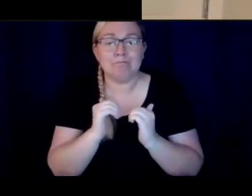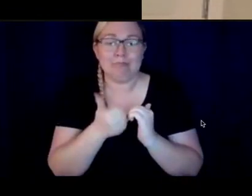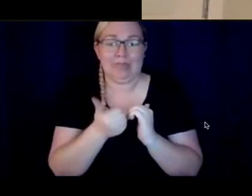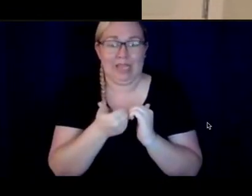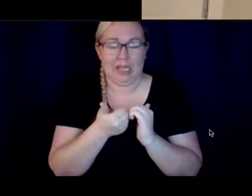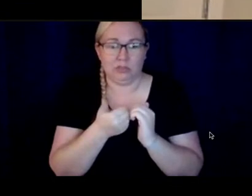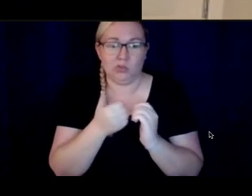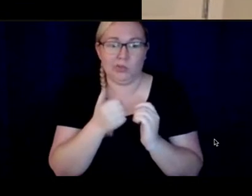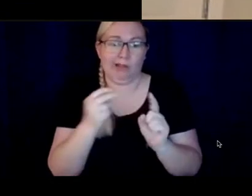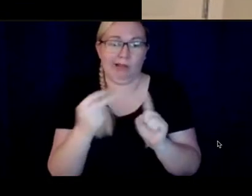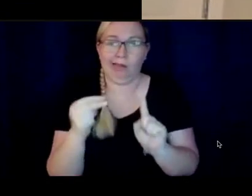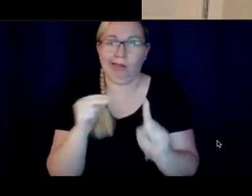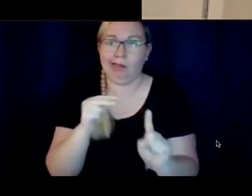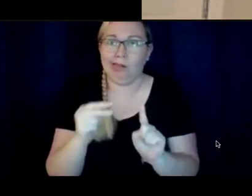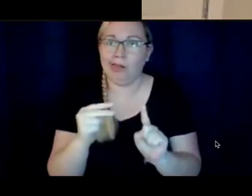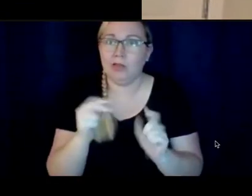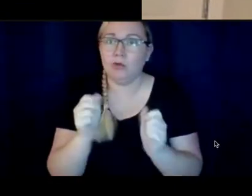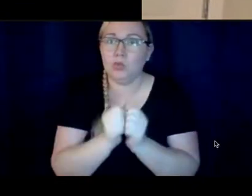concepts. And I think